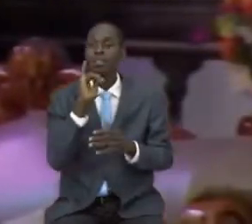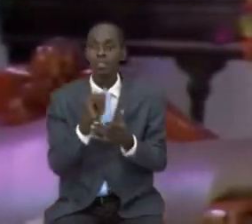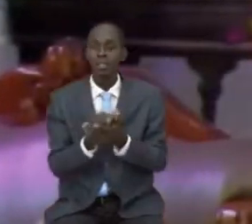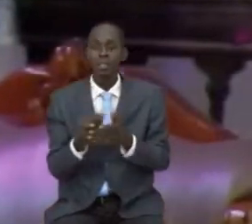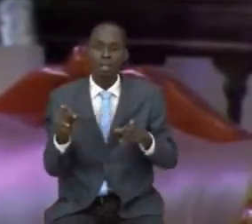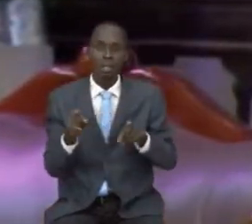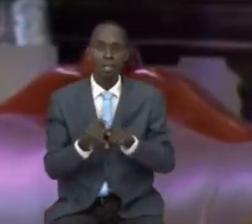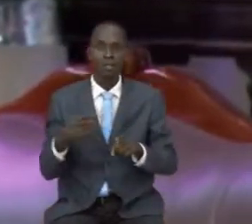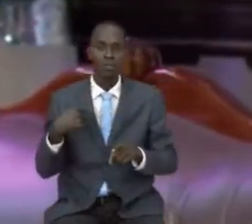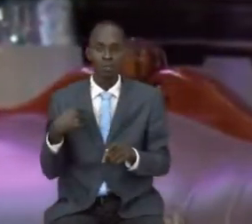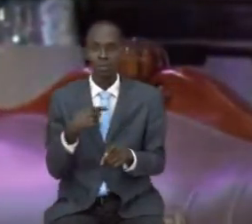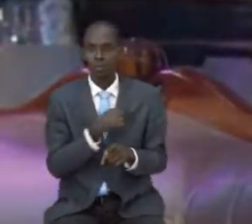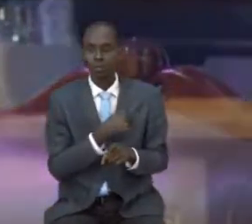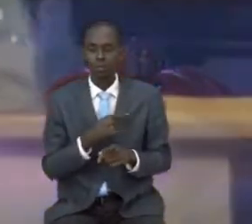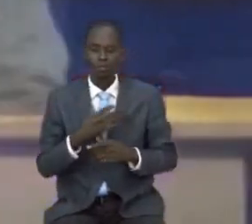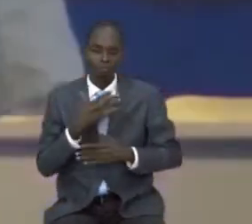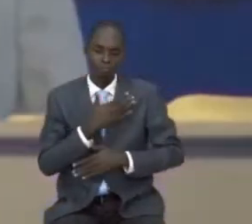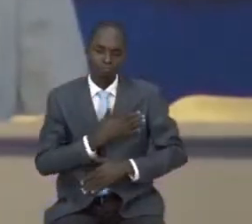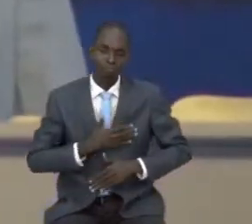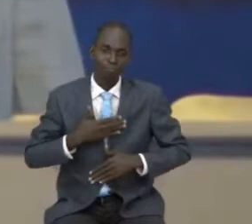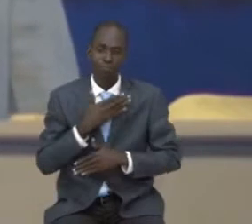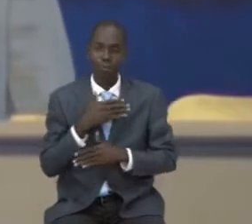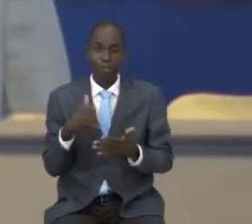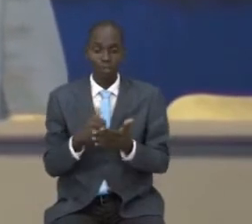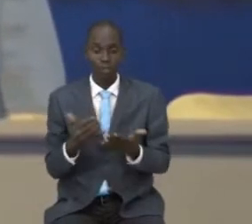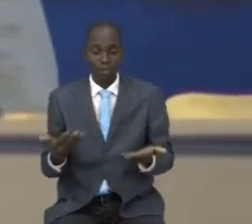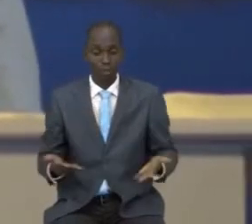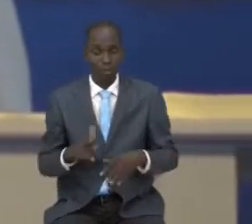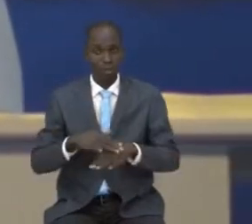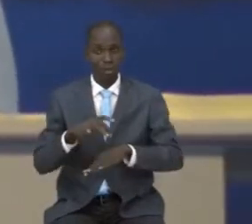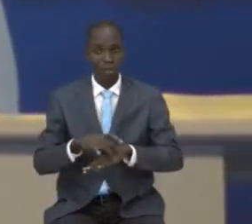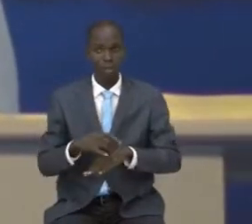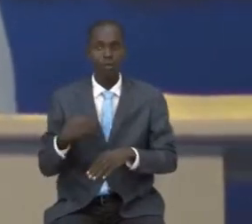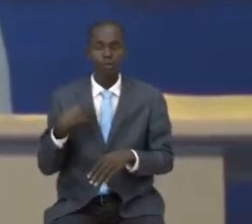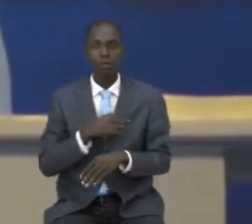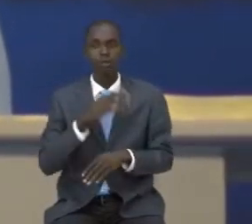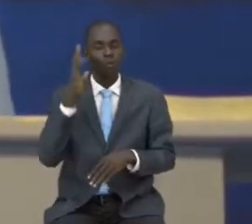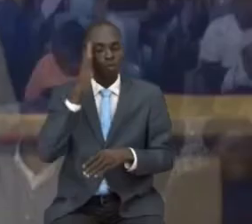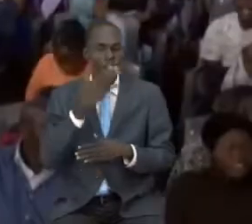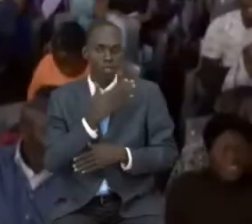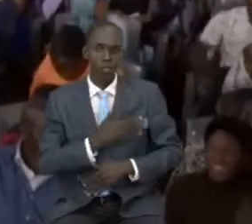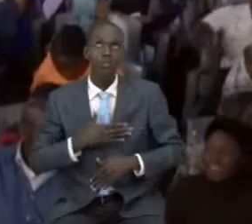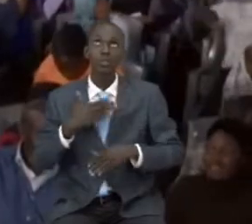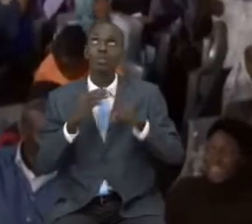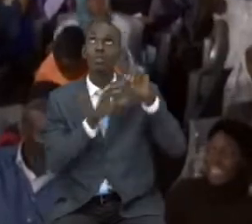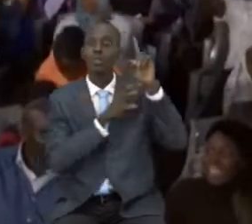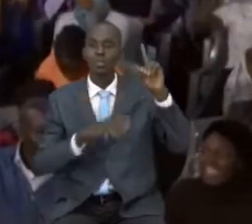him here on earth, you'll enjoy him in heaven.